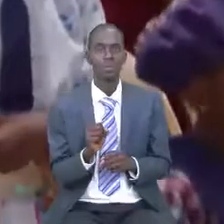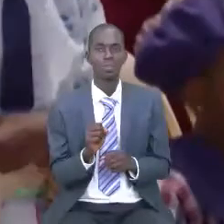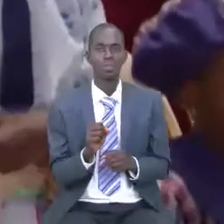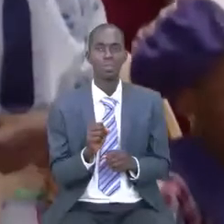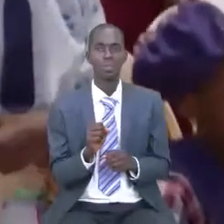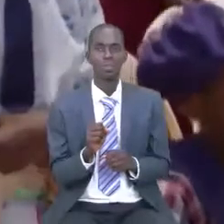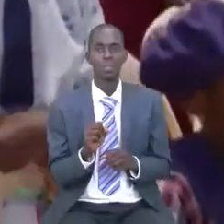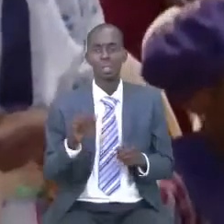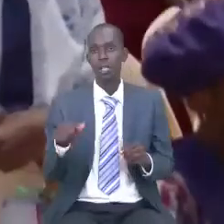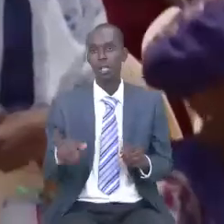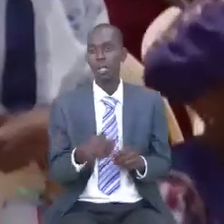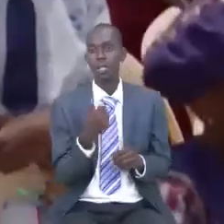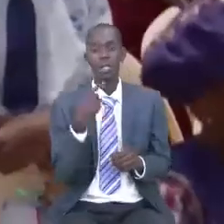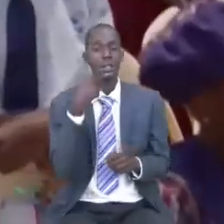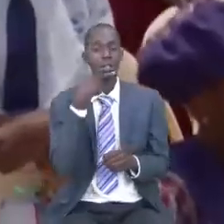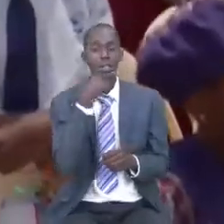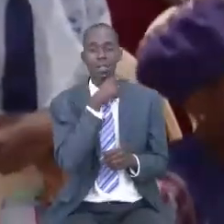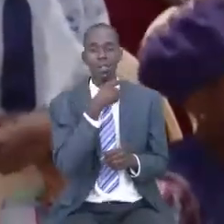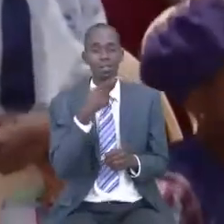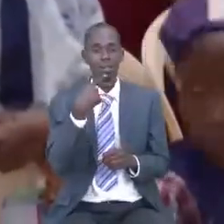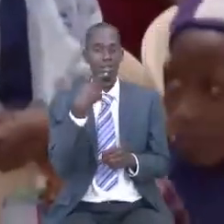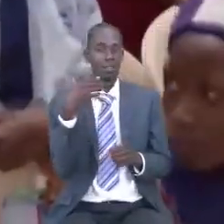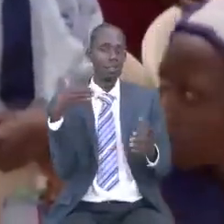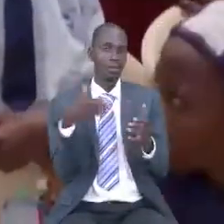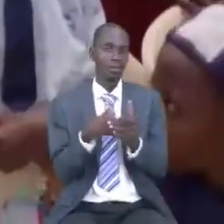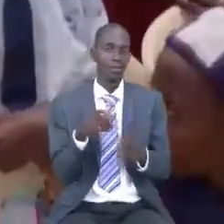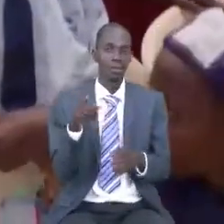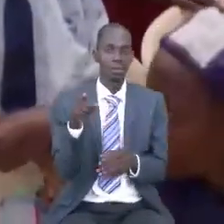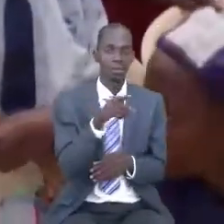Any lies told on you,